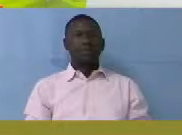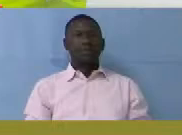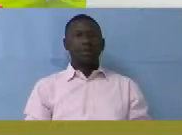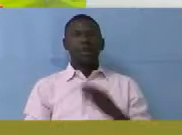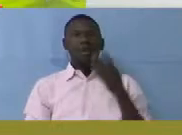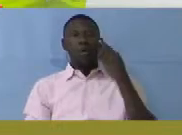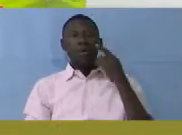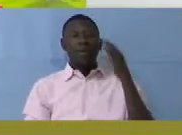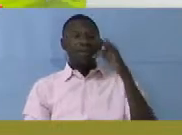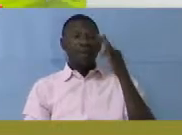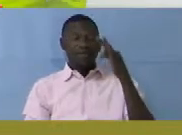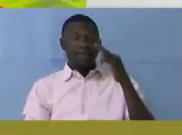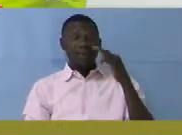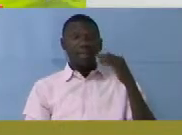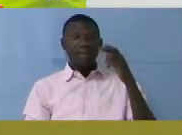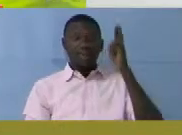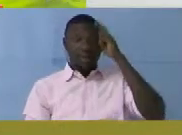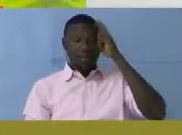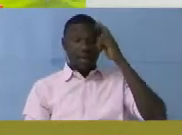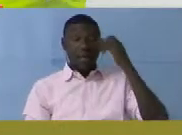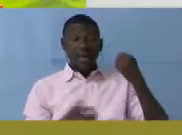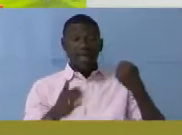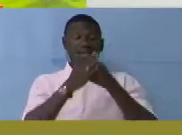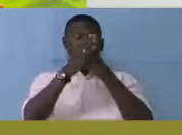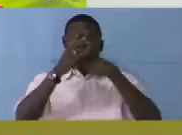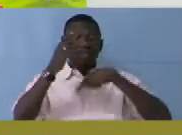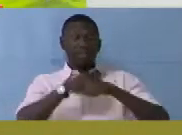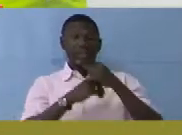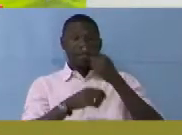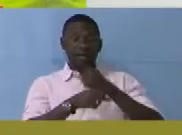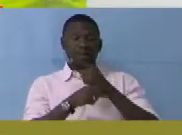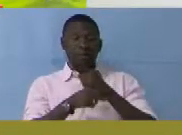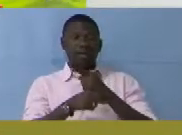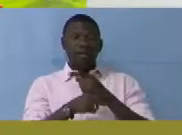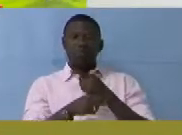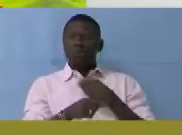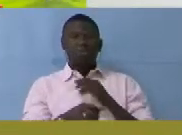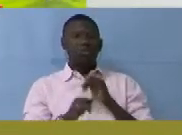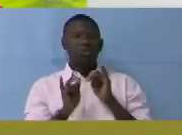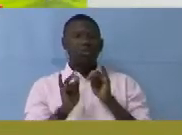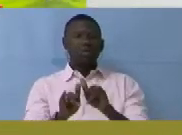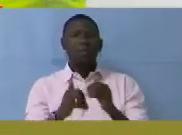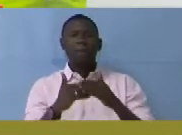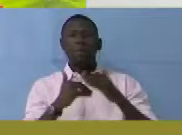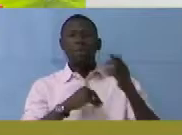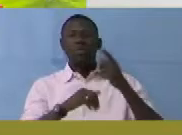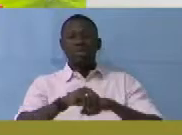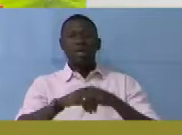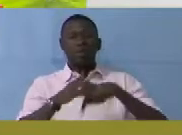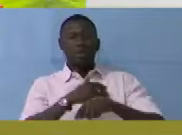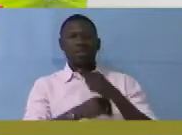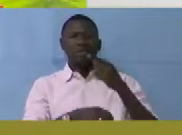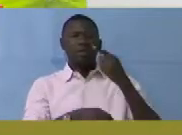When this attack came, I don't think I spent much time again in the Gambia. No. 1 week? No, I didn't.